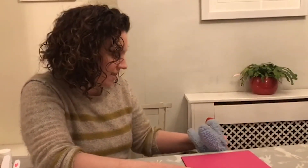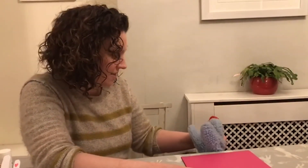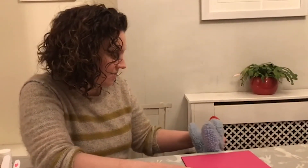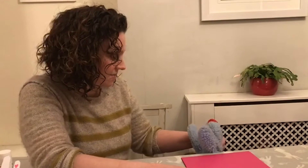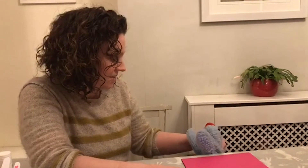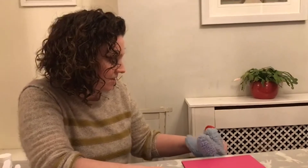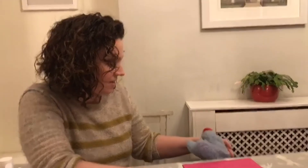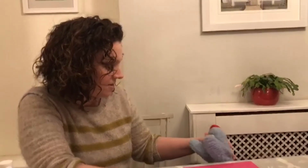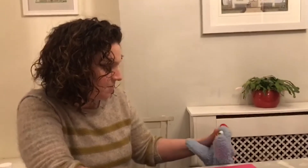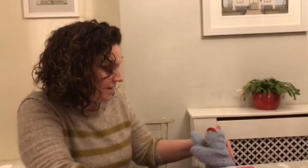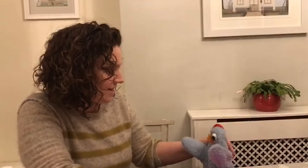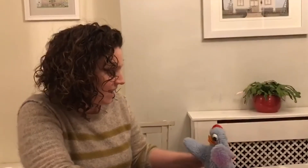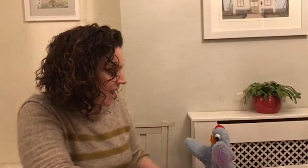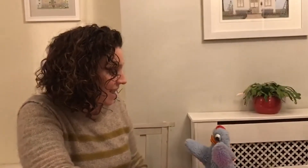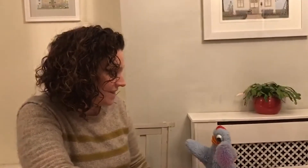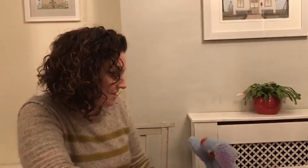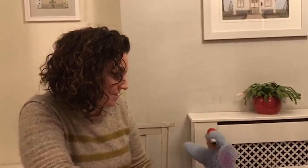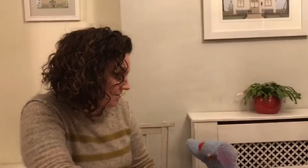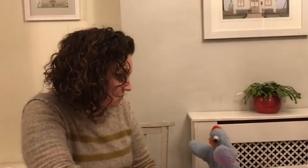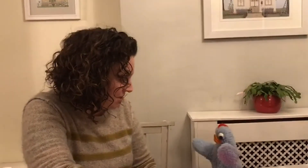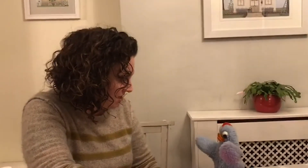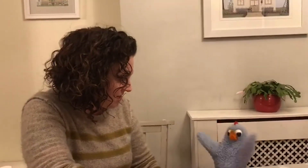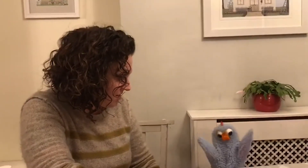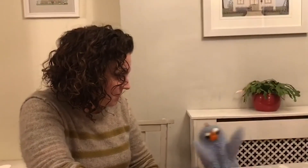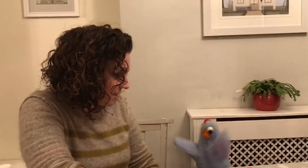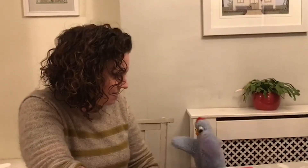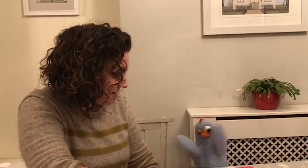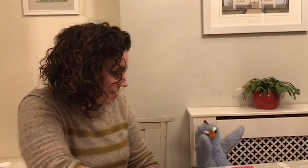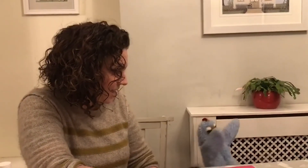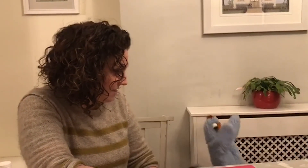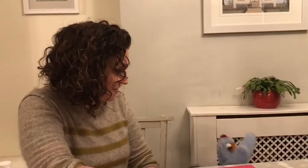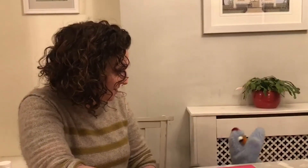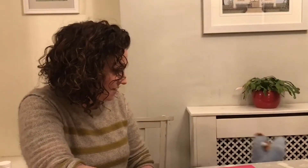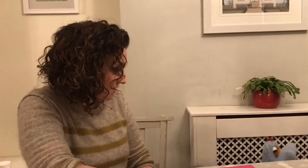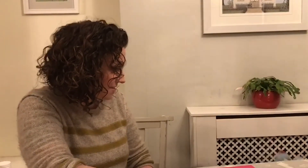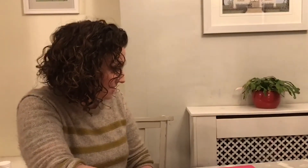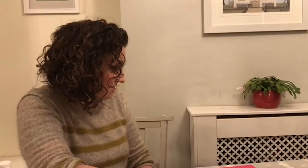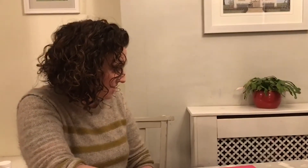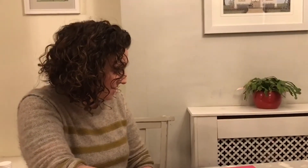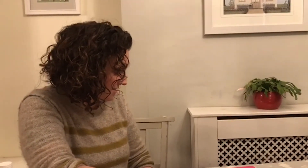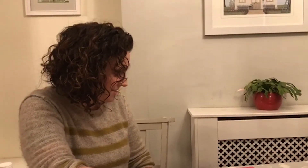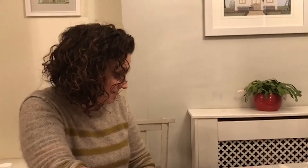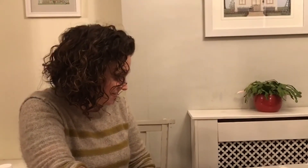your wing. We need a hand, Bernard. Go and get a hand.